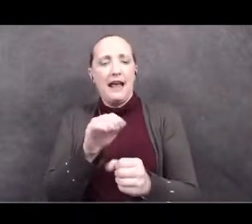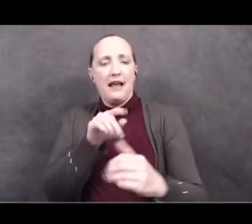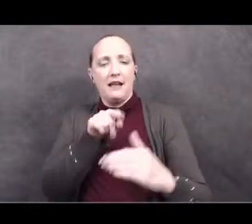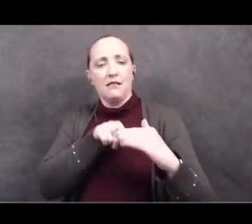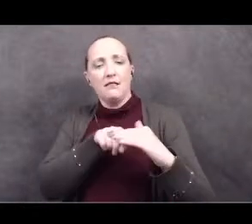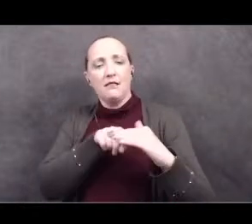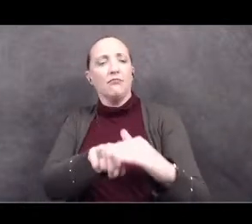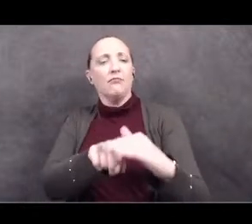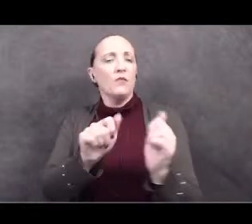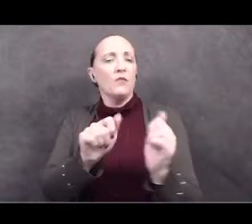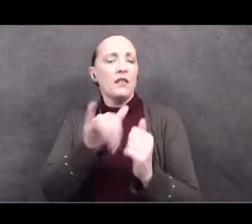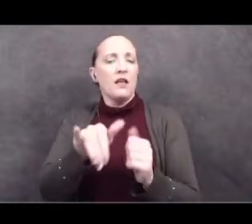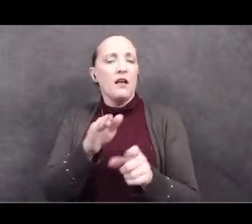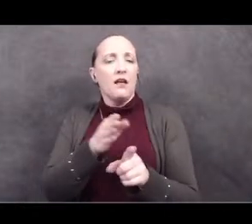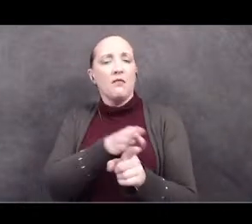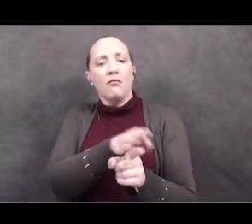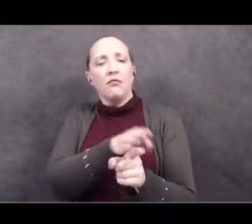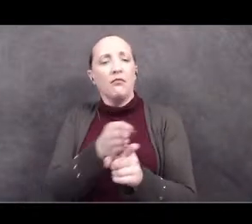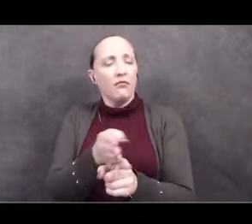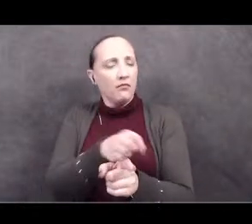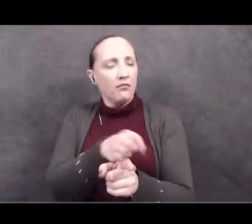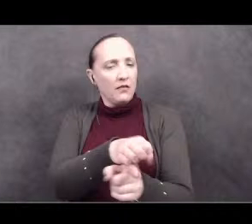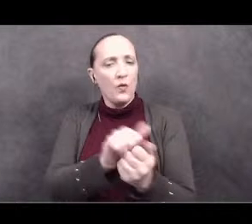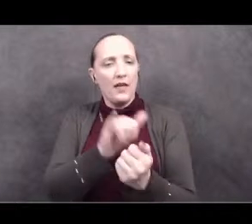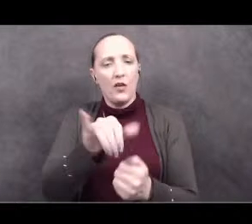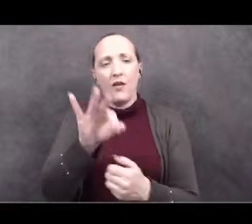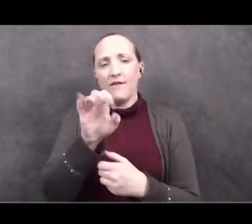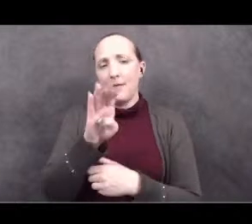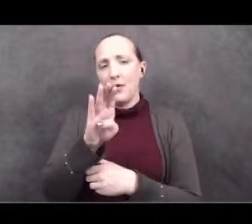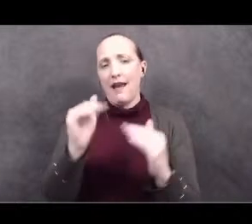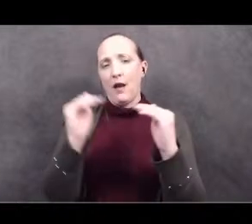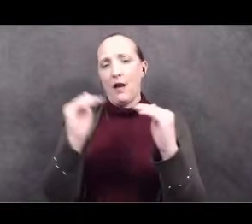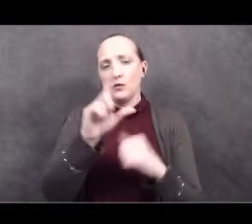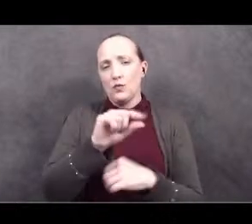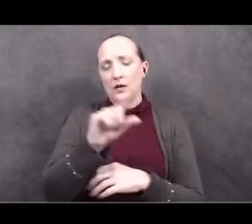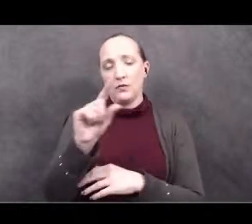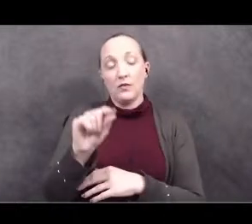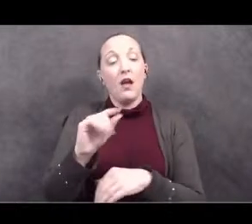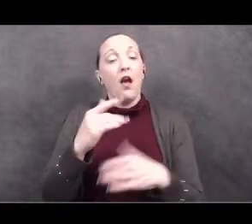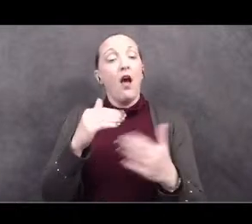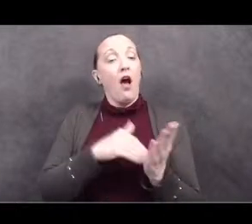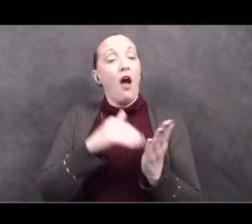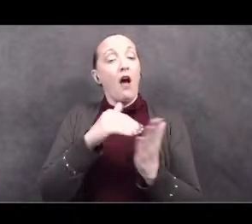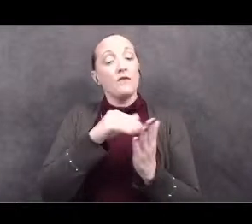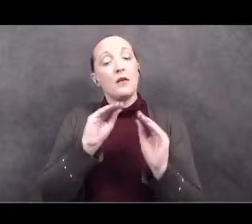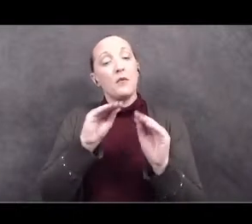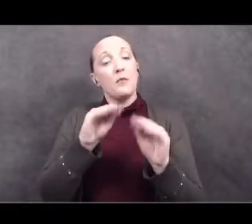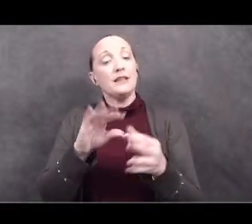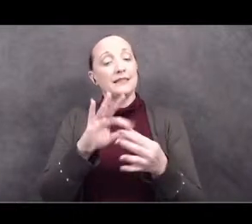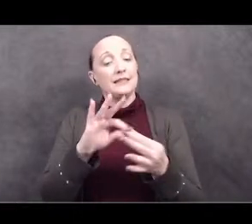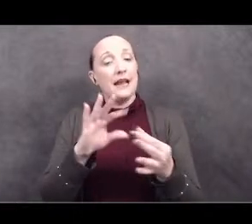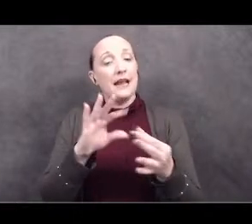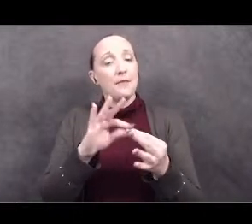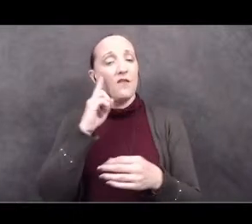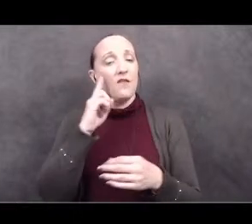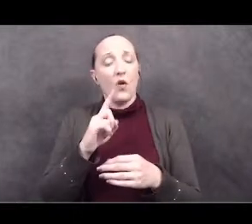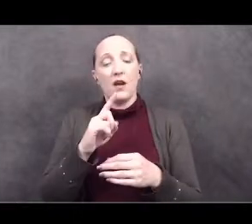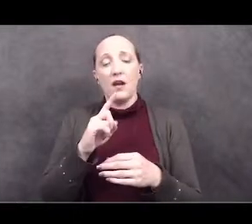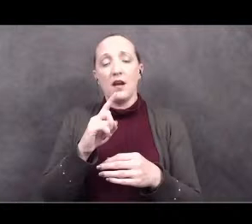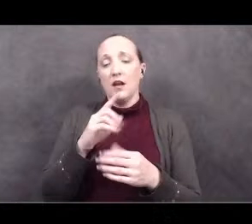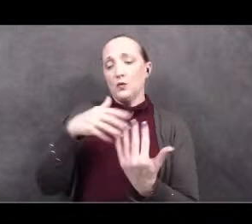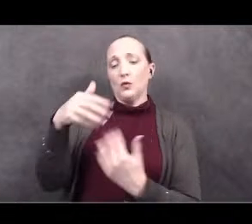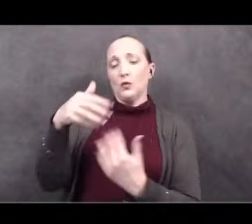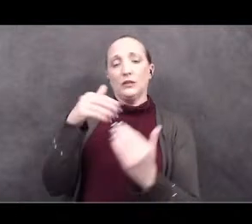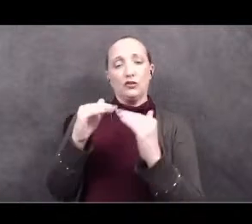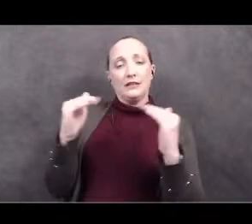2020 Equity policy often when institutions put forth statements supporting socially just causes it can be limited in its